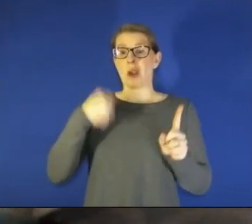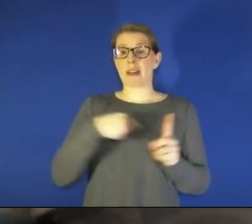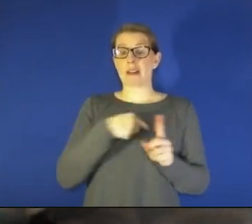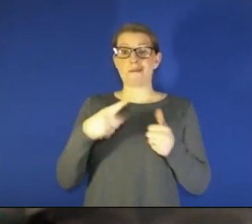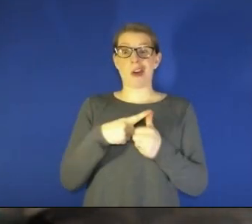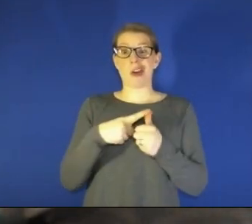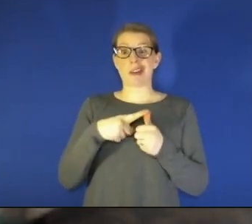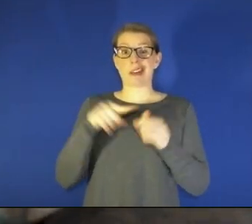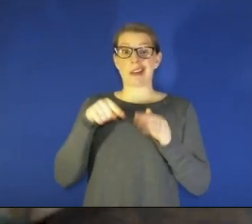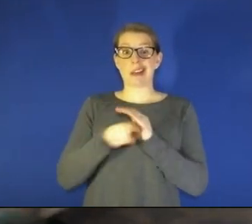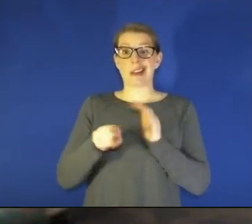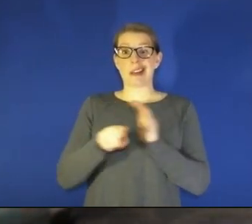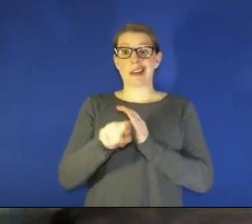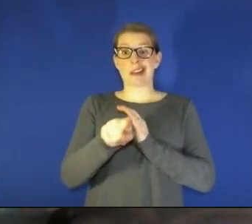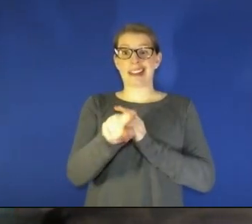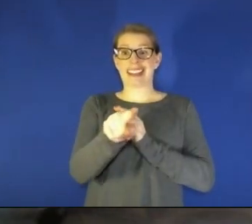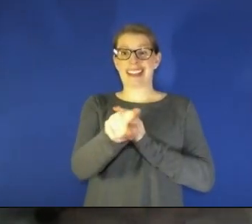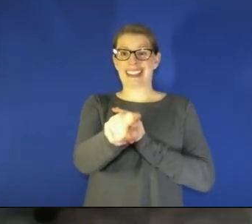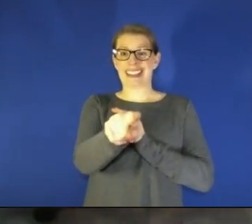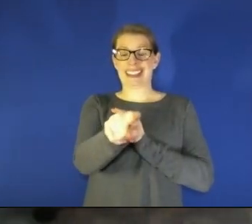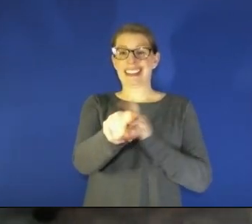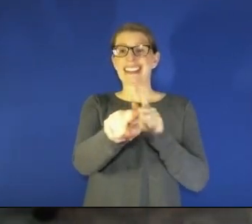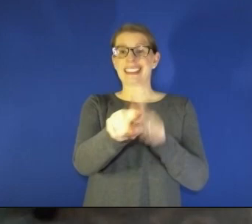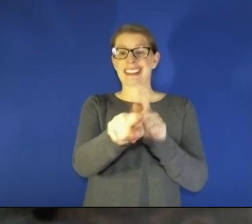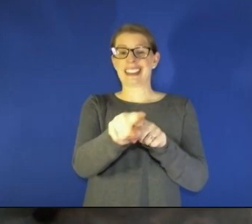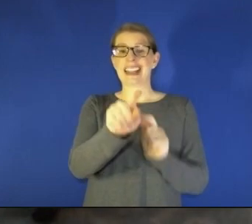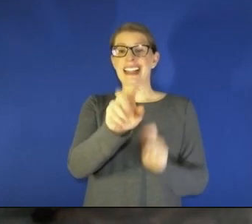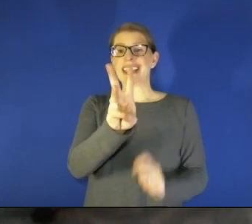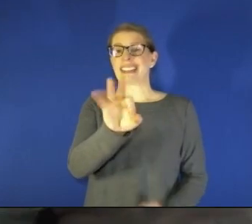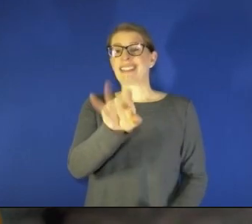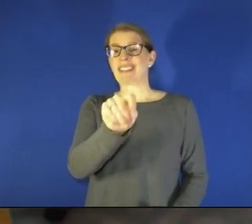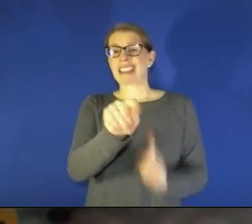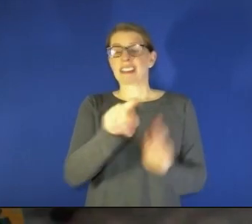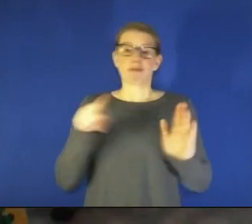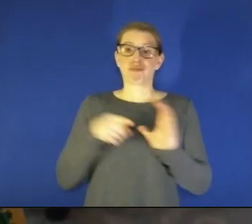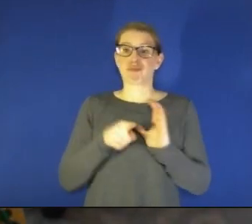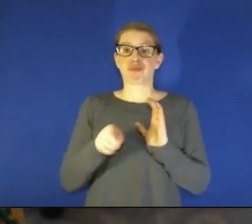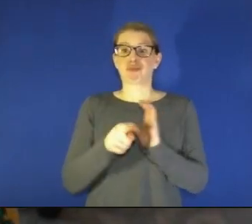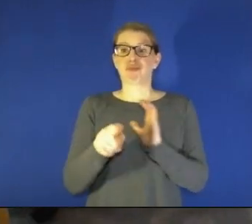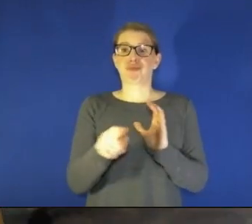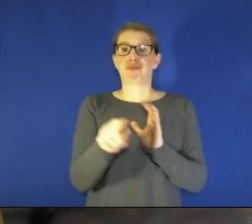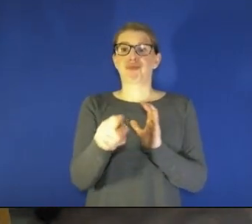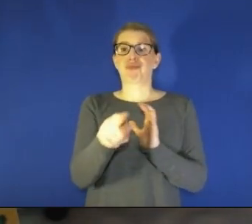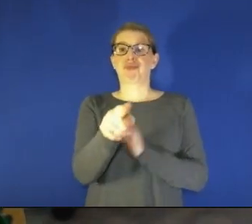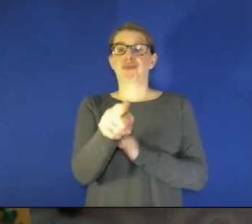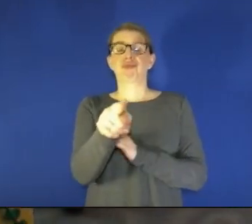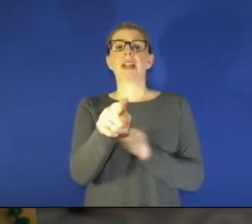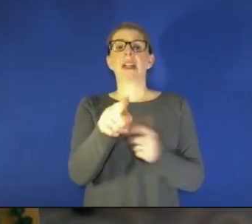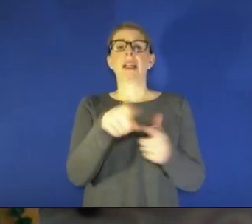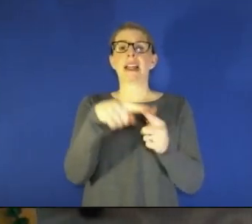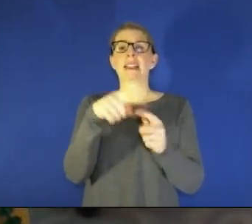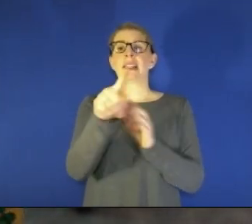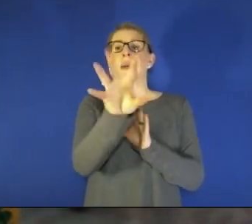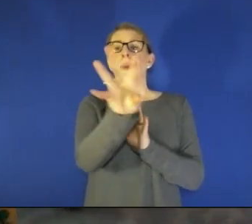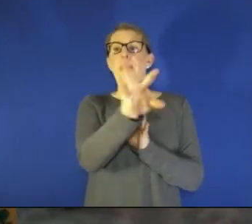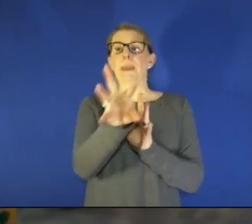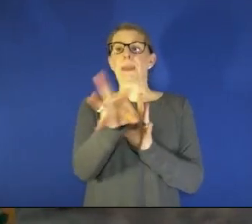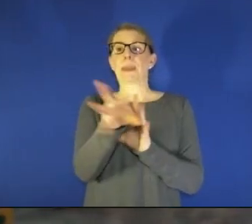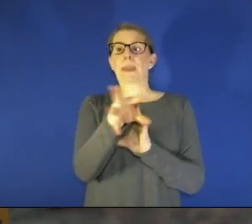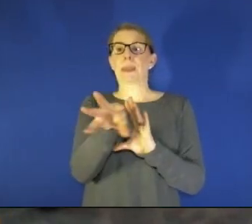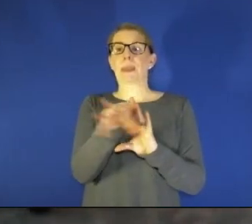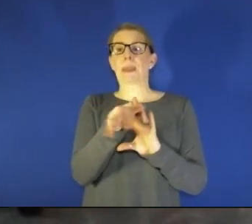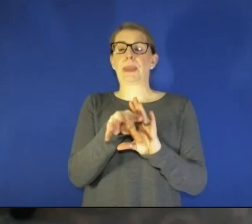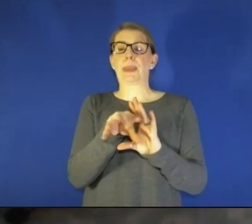our goal is to get to the end of the colon, which is 6 feet long. Okay. And then when we are withdrawing the scope through the colon, that's when we